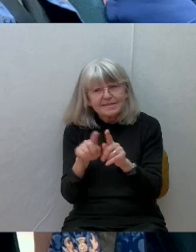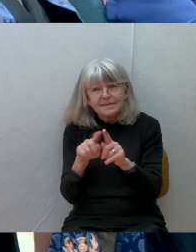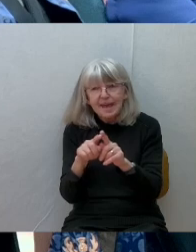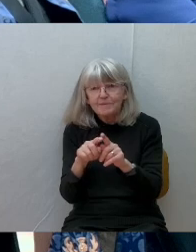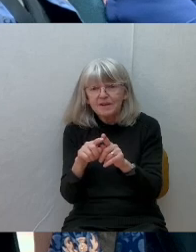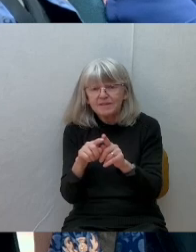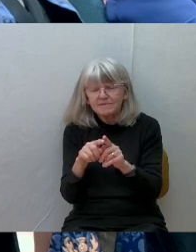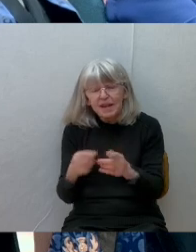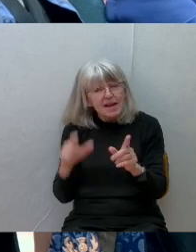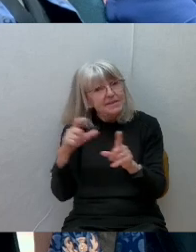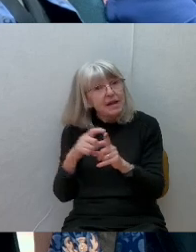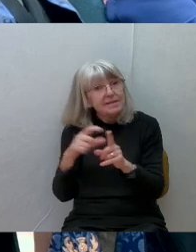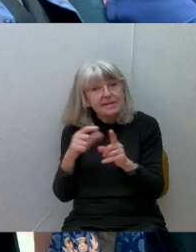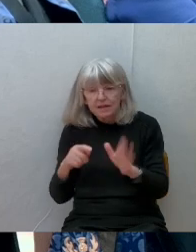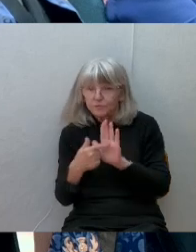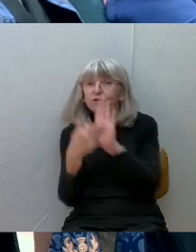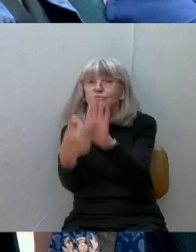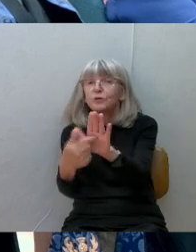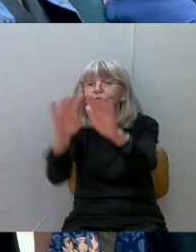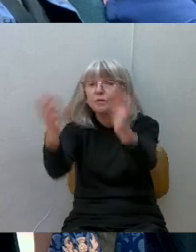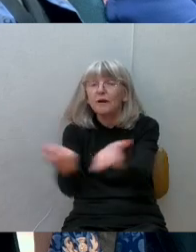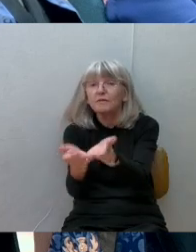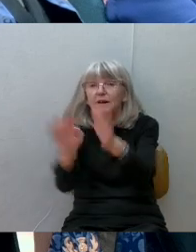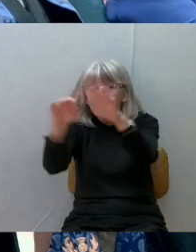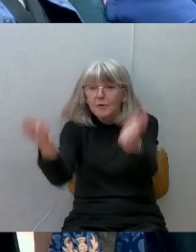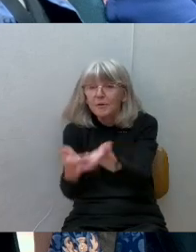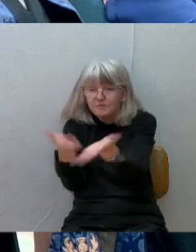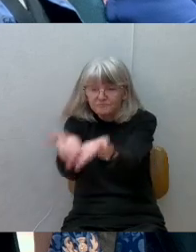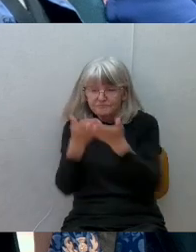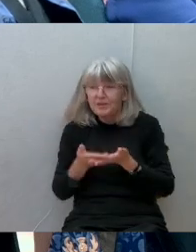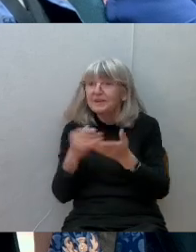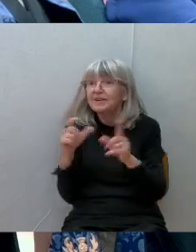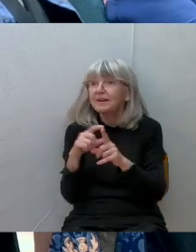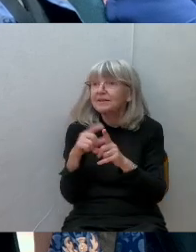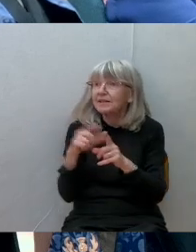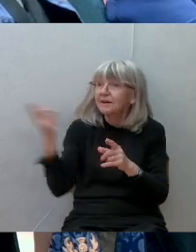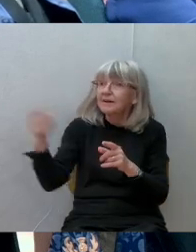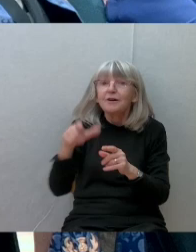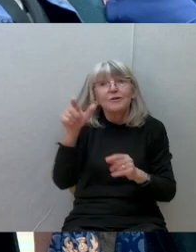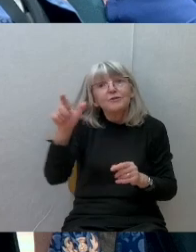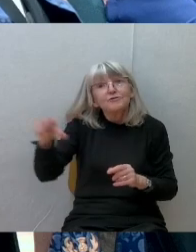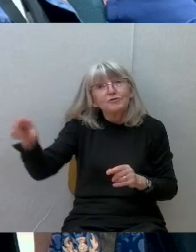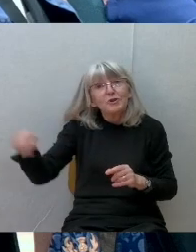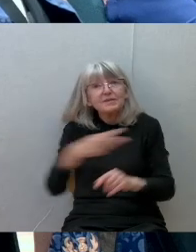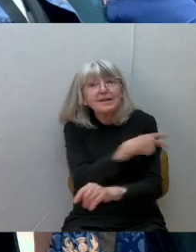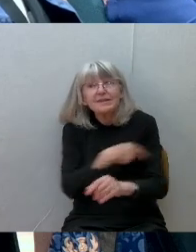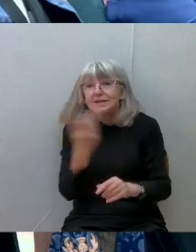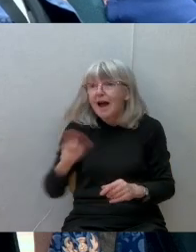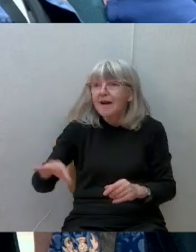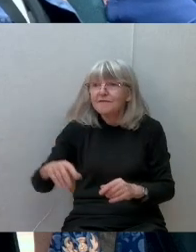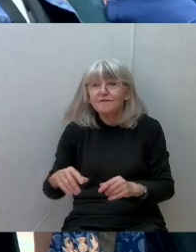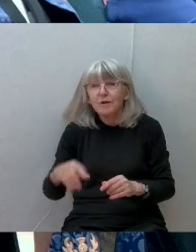We're a truly global university. Students and staff from over 140 different countries around the world, many